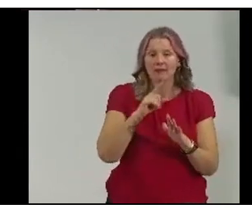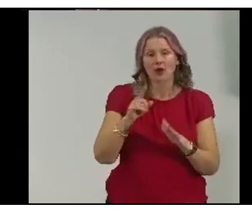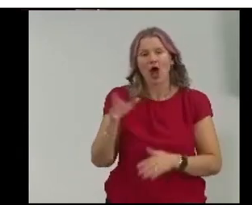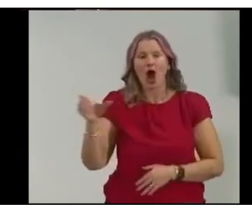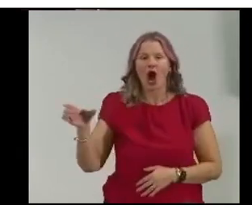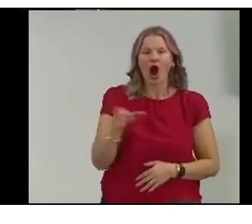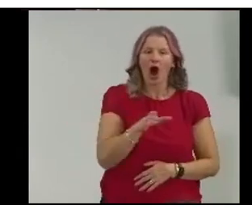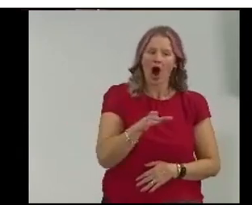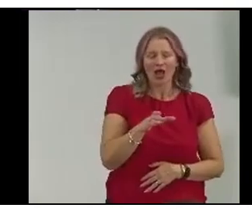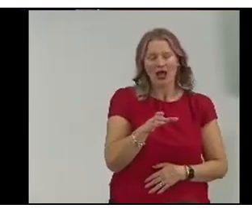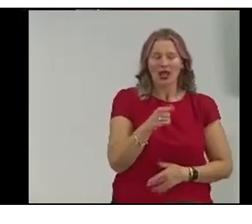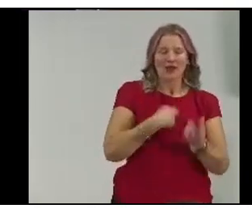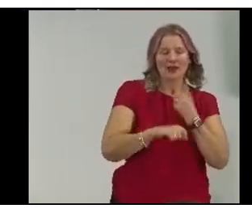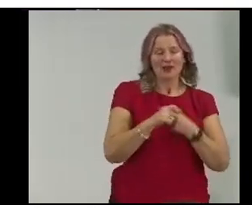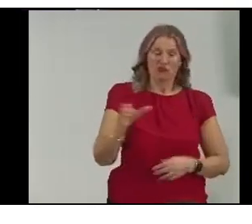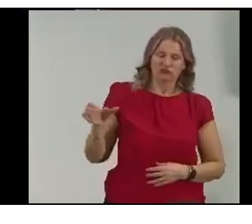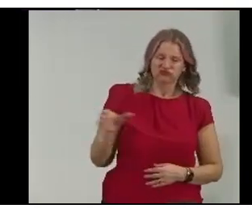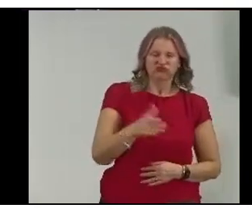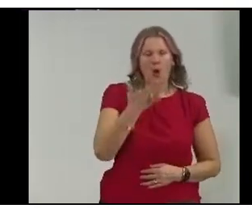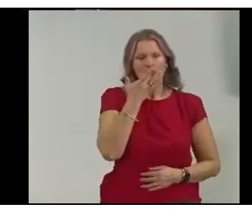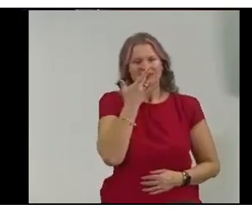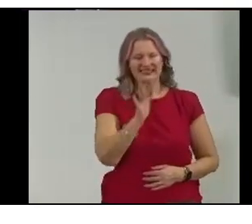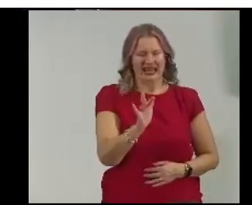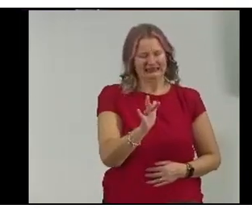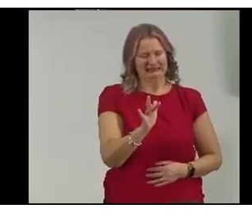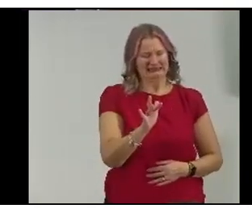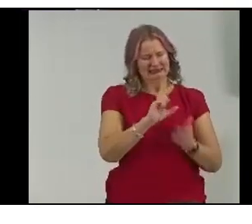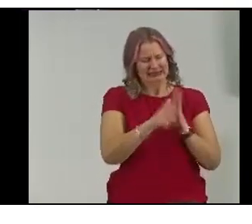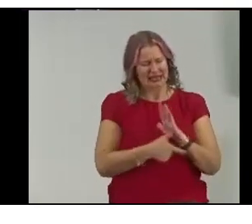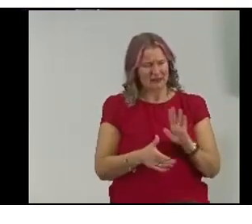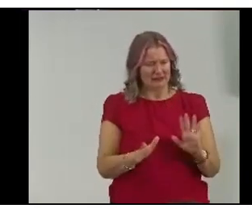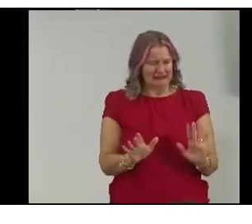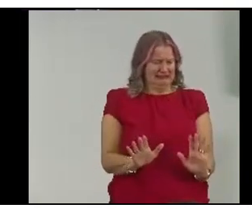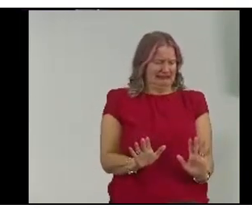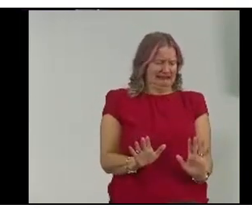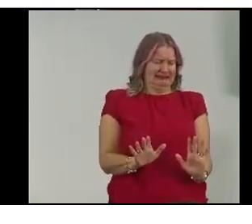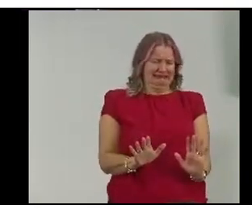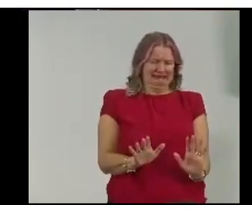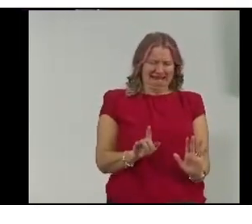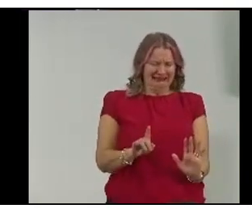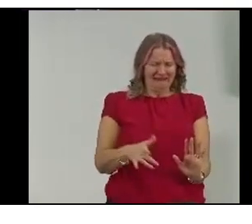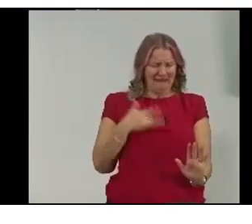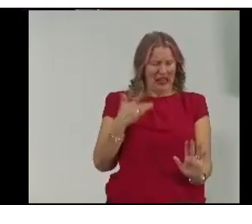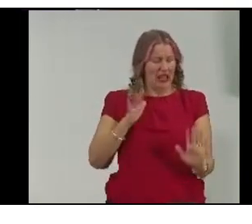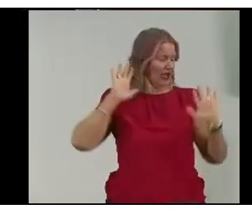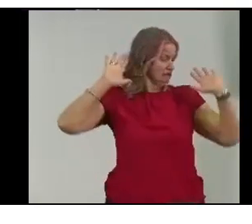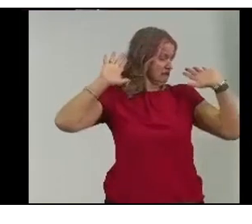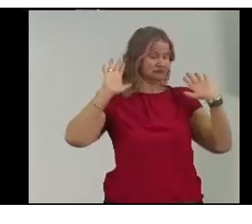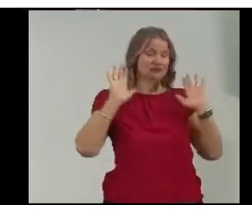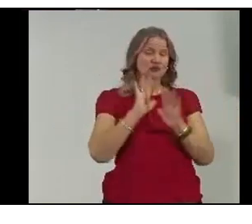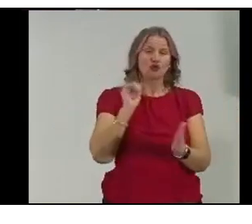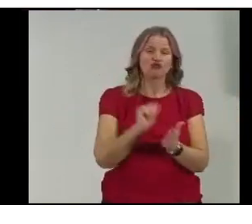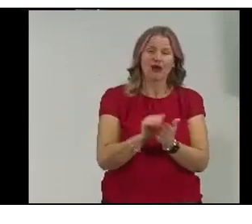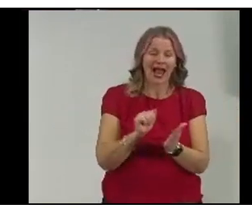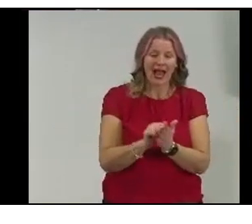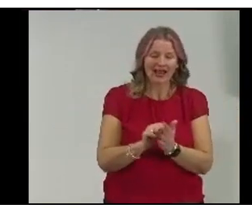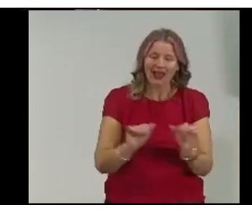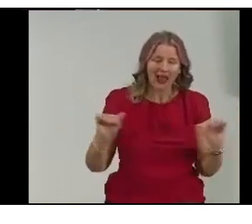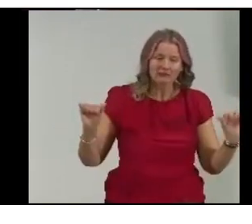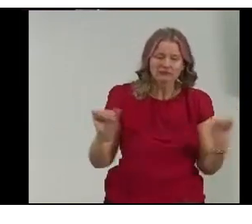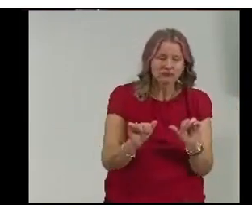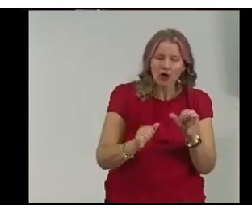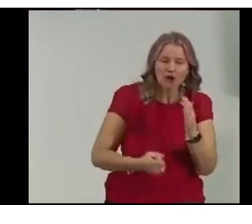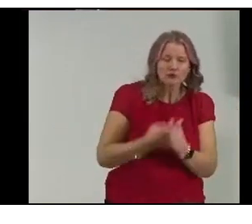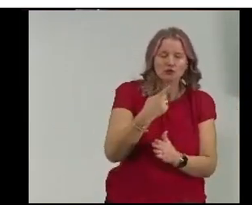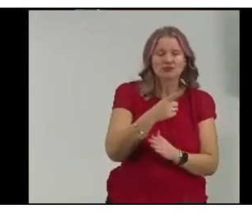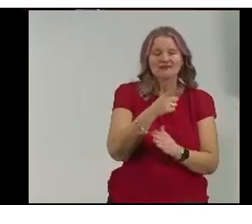disabled actor, that actually causes lots of problem of, there's no authenticity, and then there's lack of